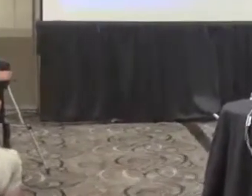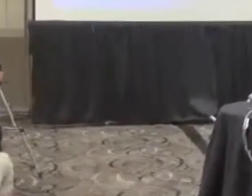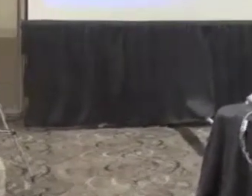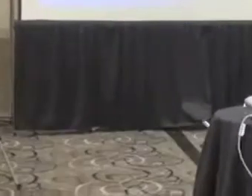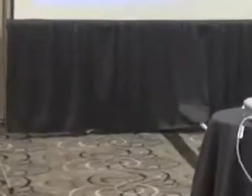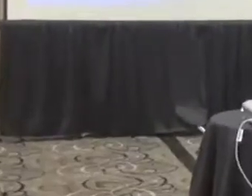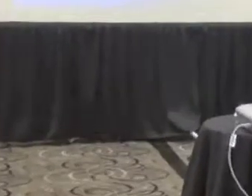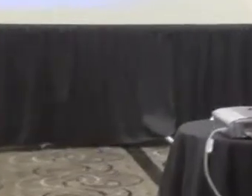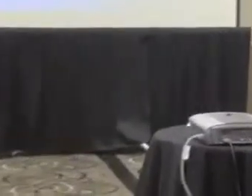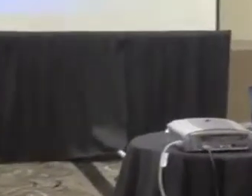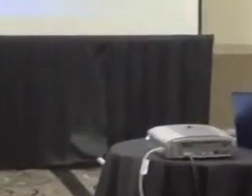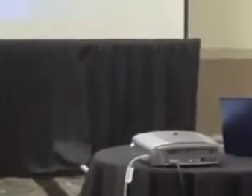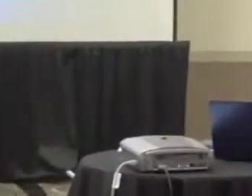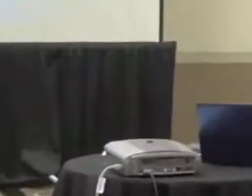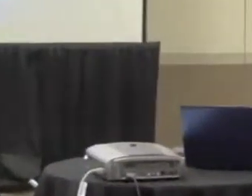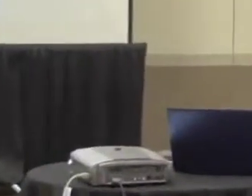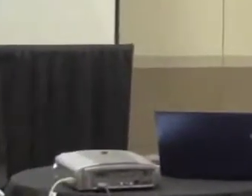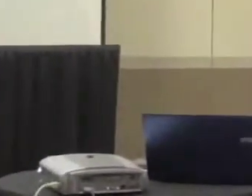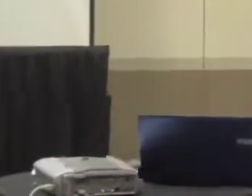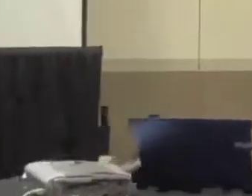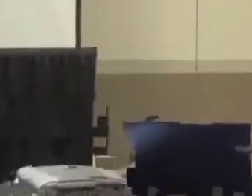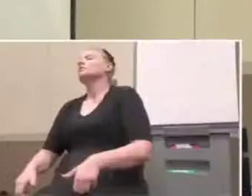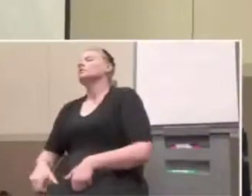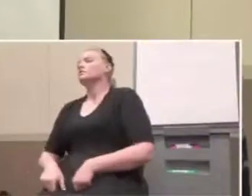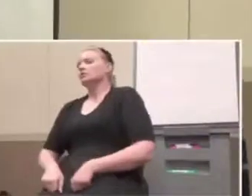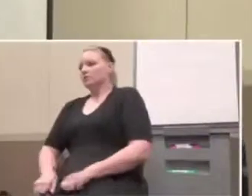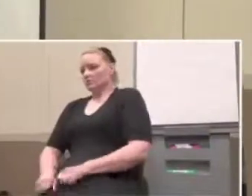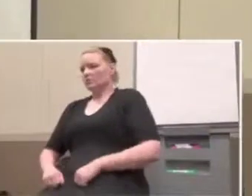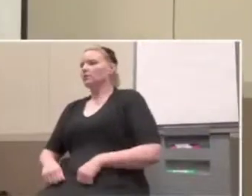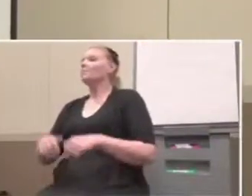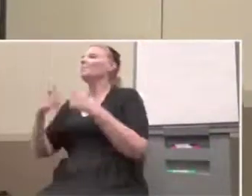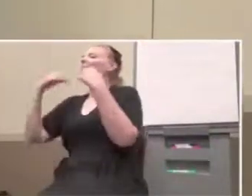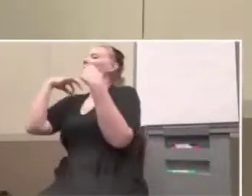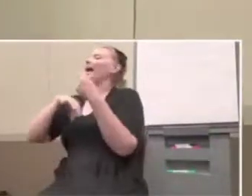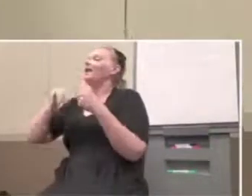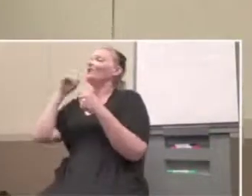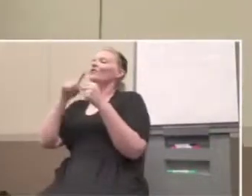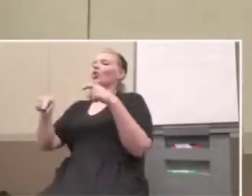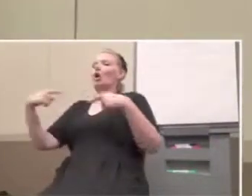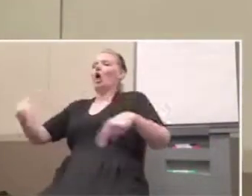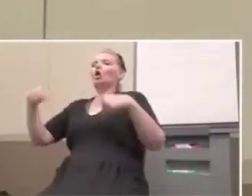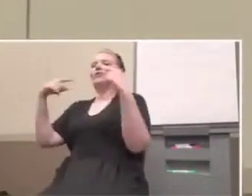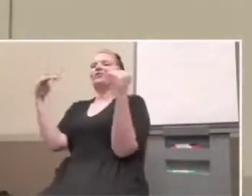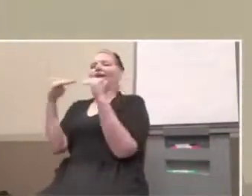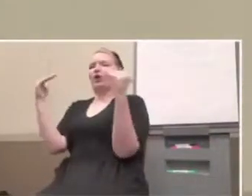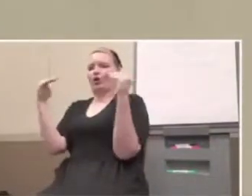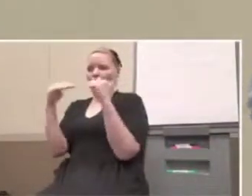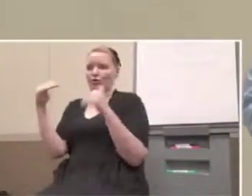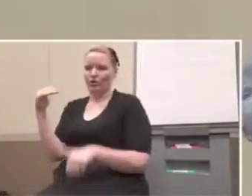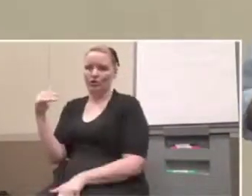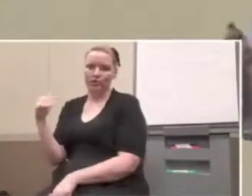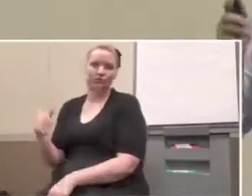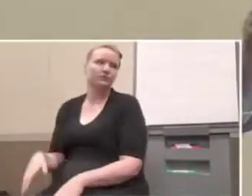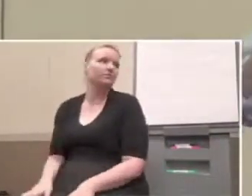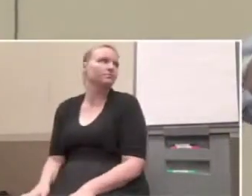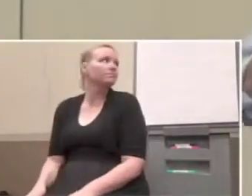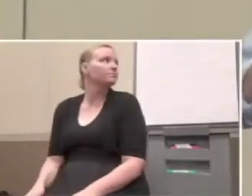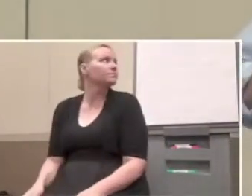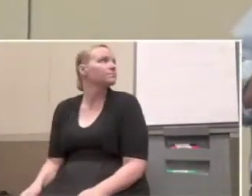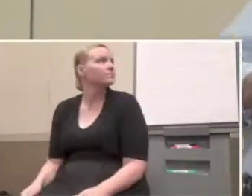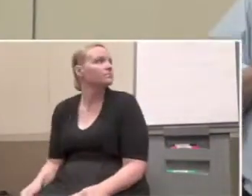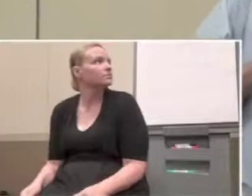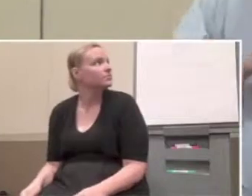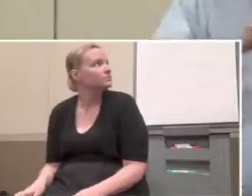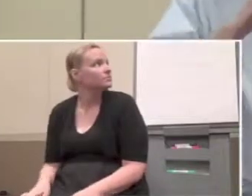you develop the skill to argue fairly, you can use it with whatever age group that's out there. And I